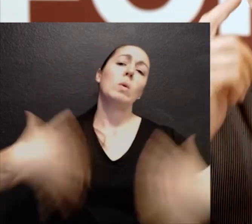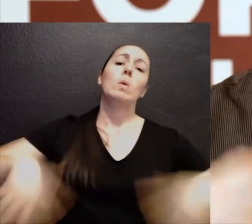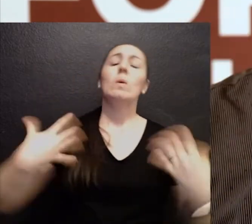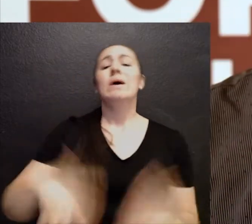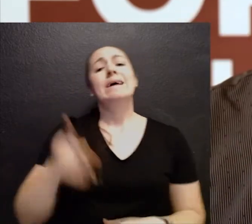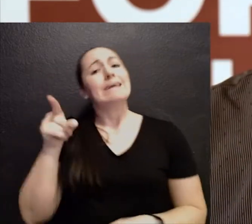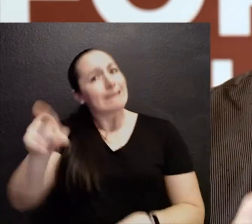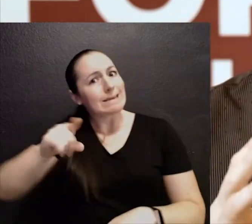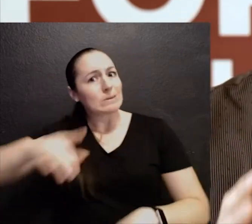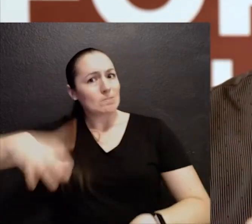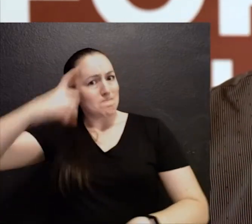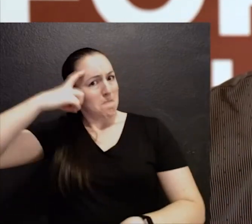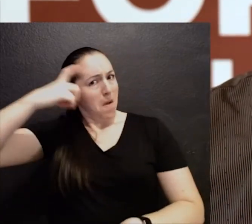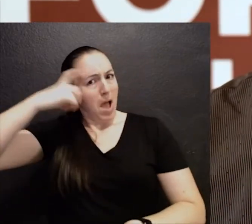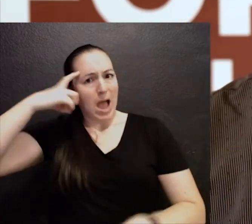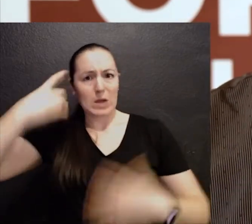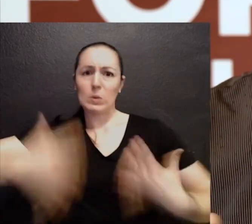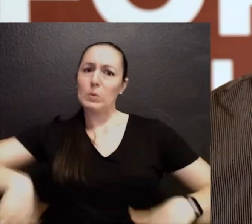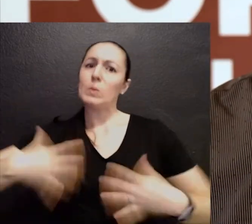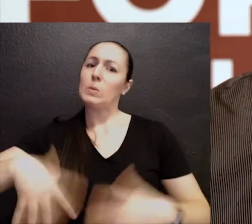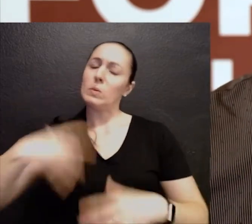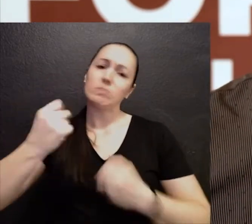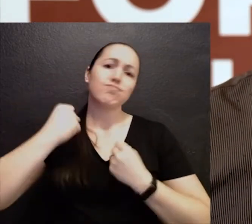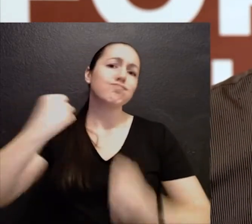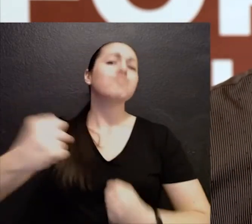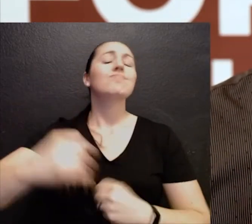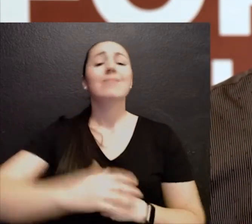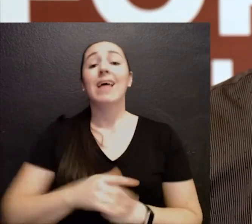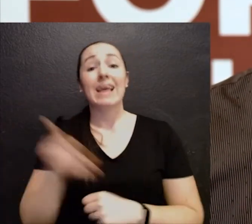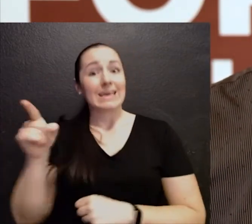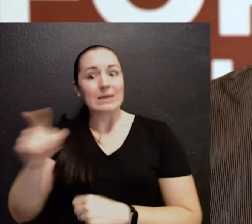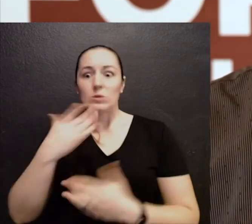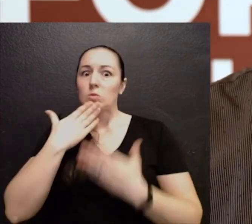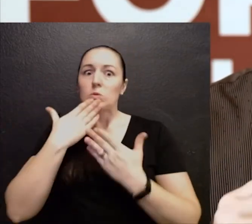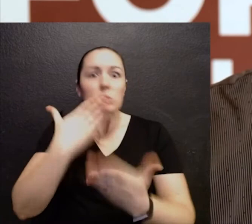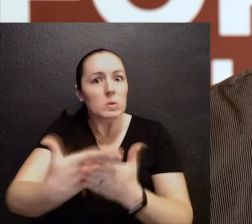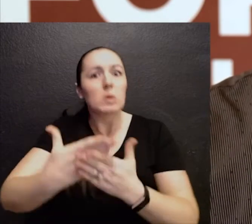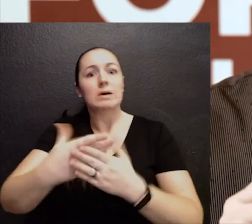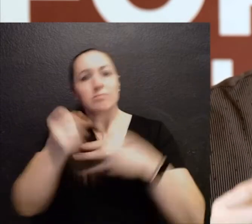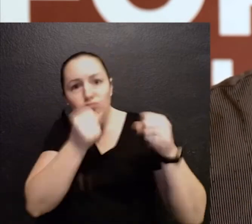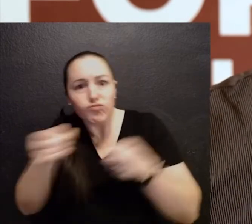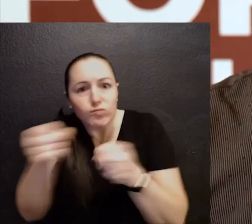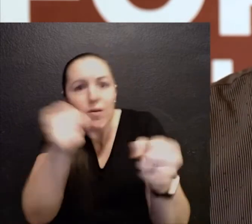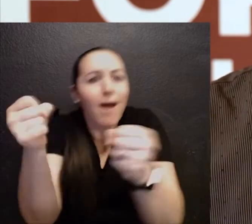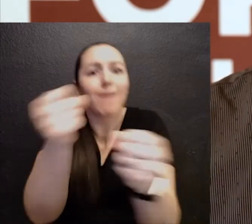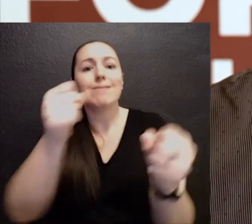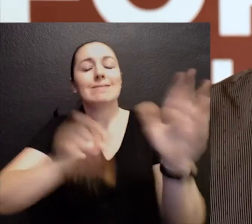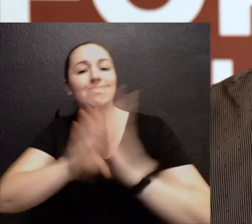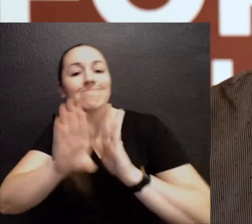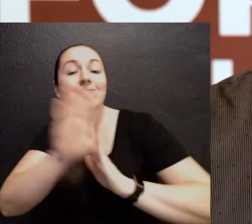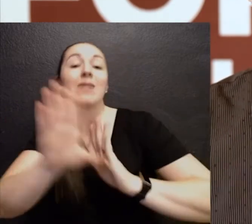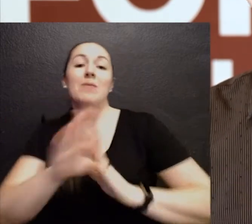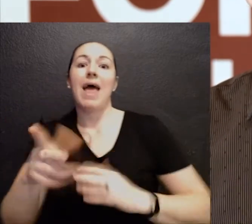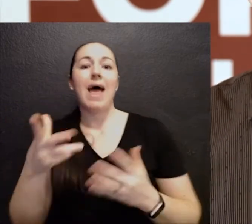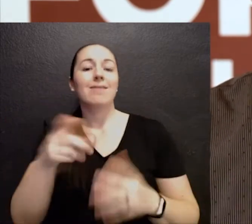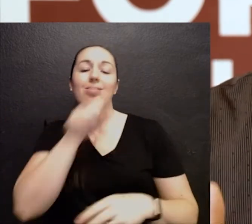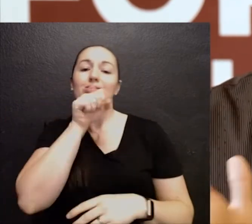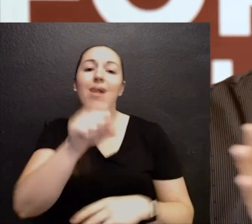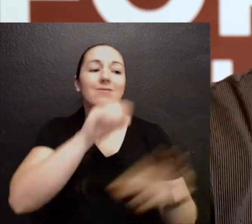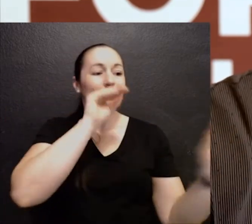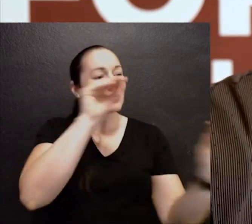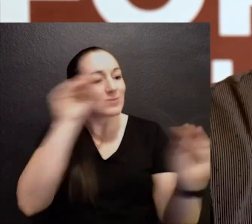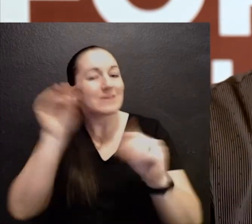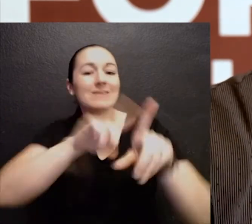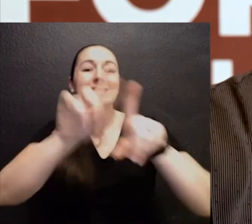a great mind. He thinks deeply. He's one of the best strategists we have on our team, and he loves to tell people how they can grow in Christ.